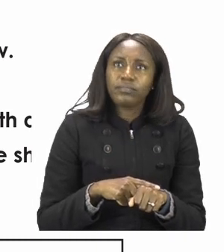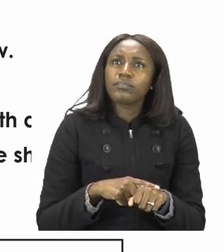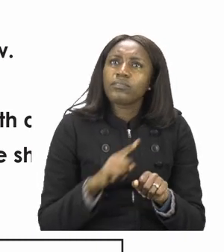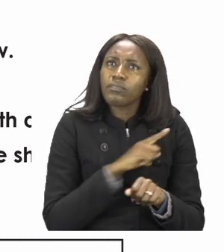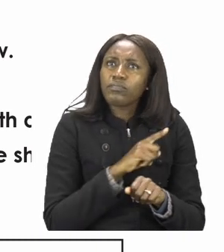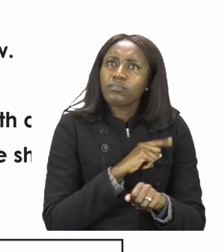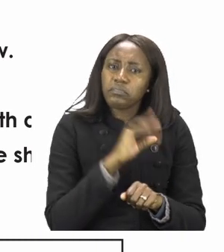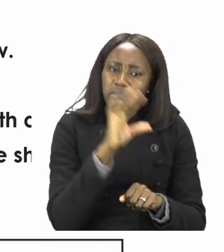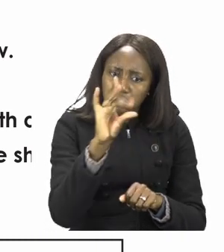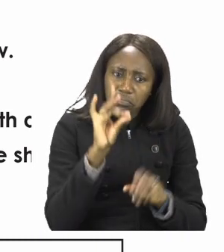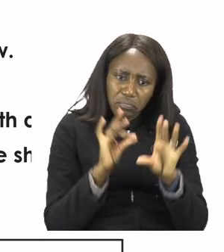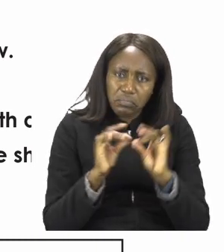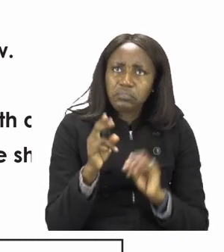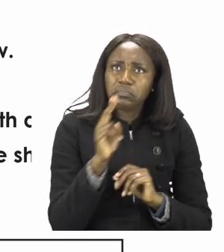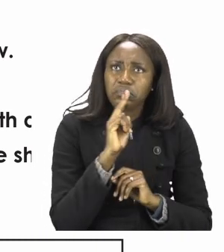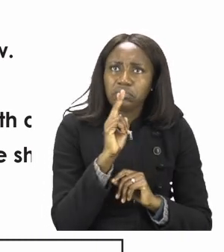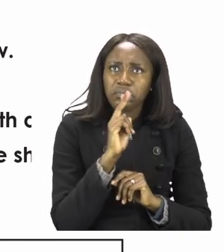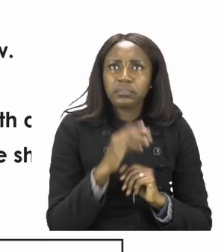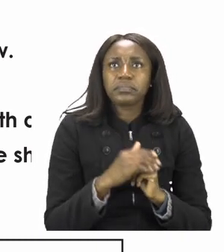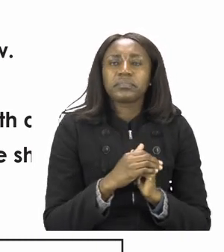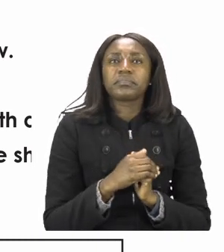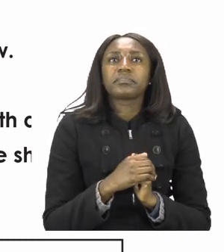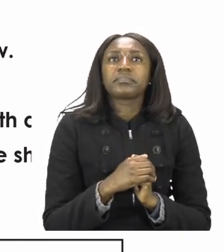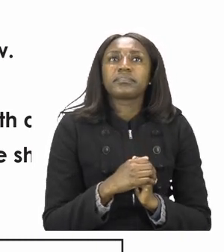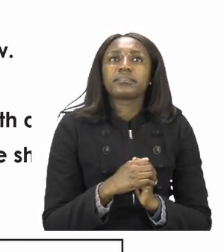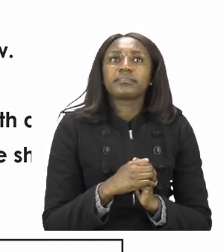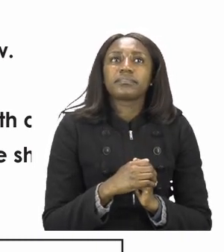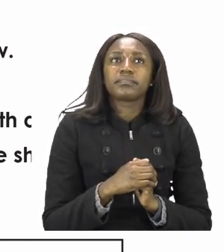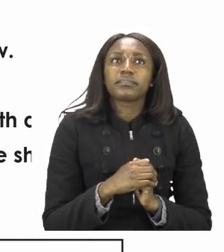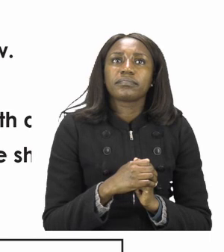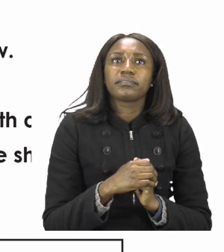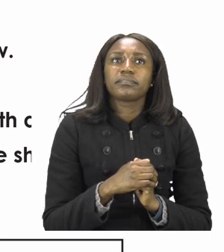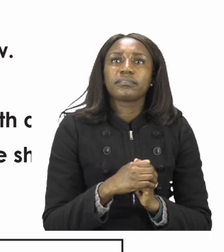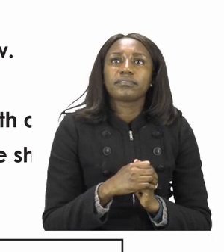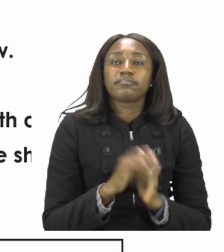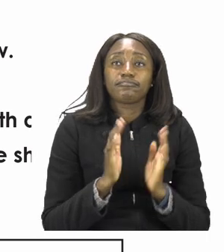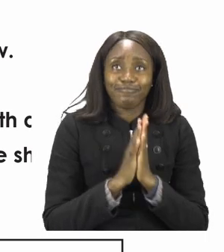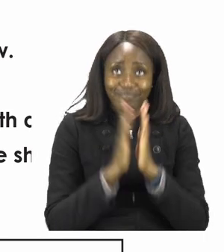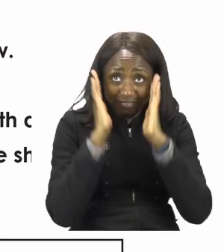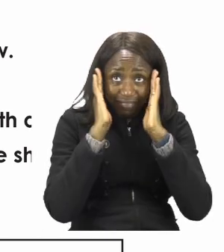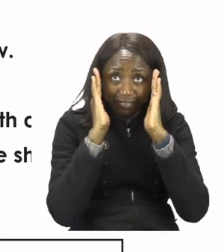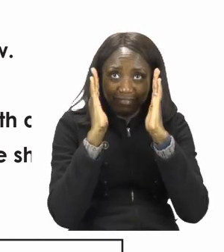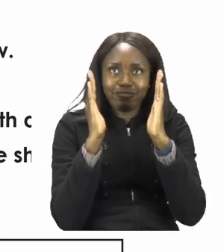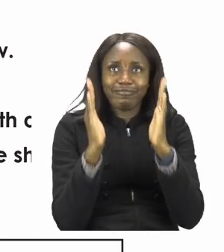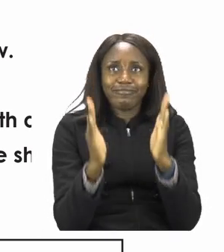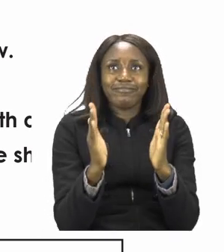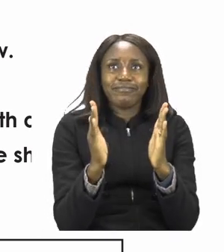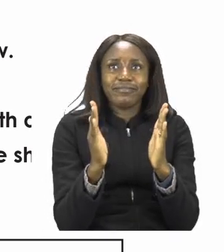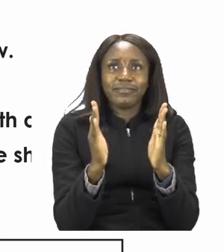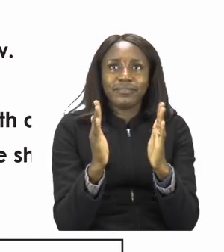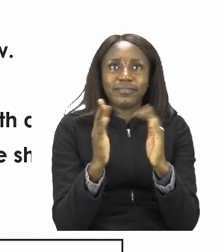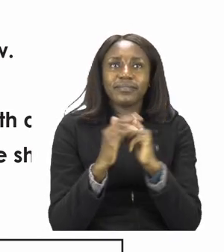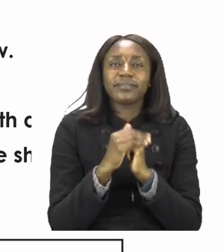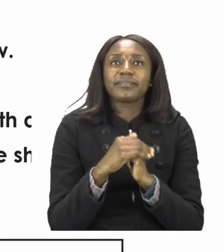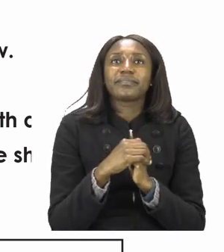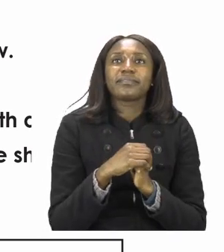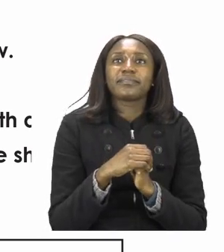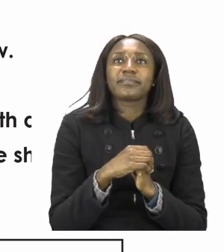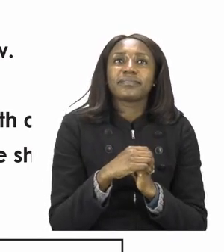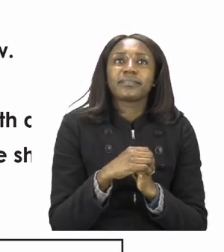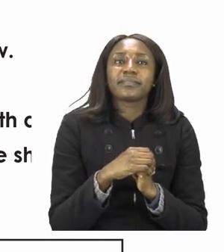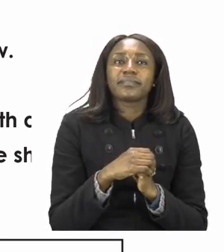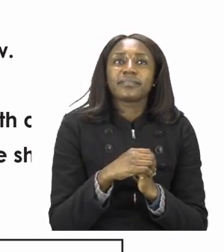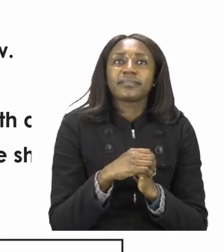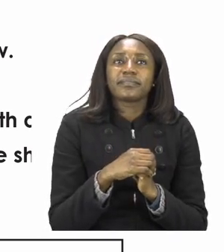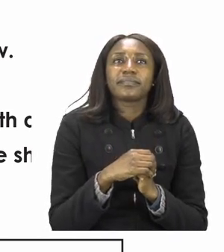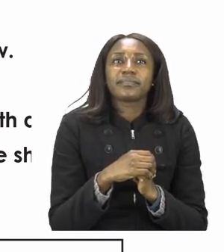find our answers. So keep your ears and eyes wide open.